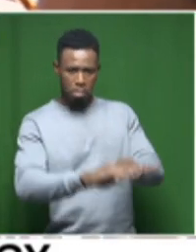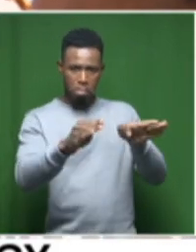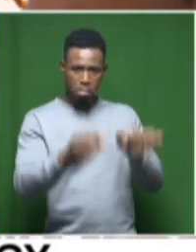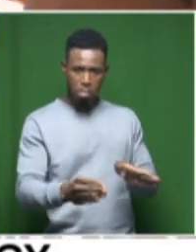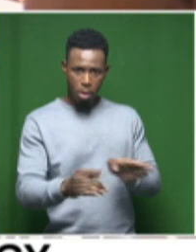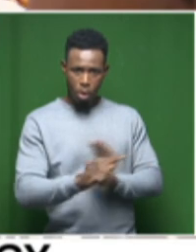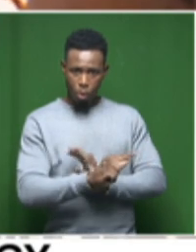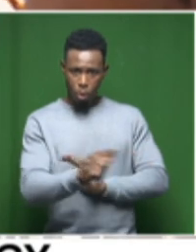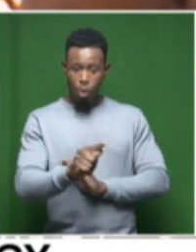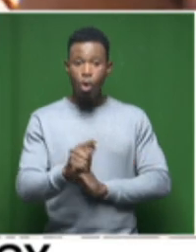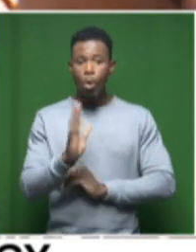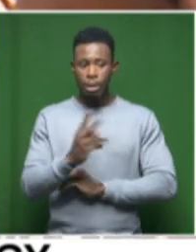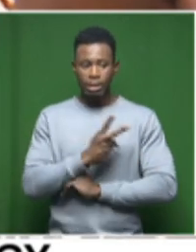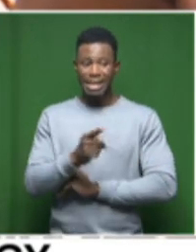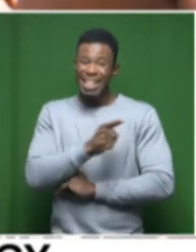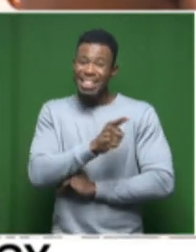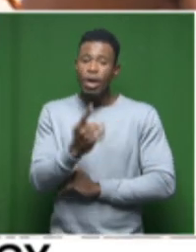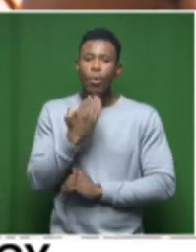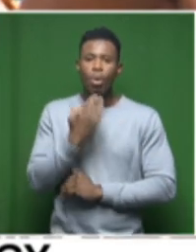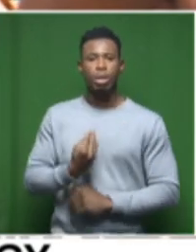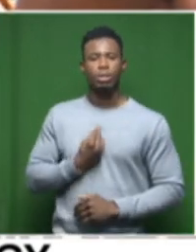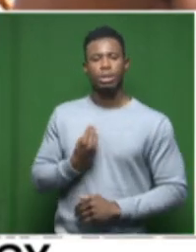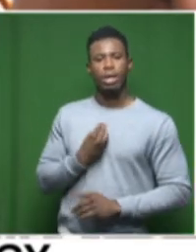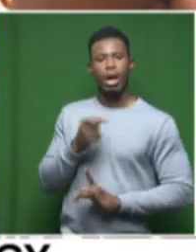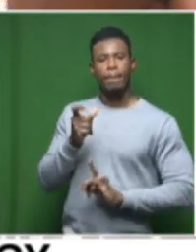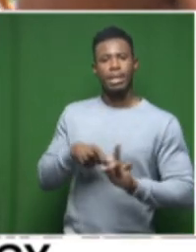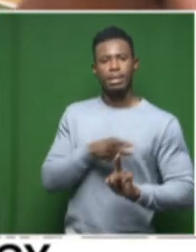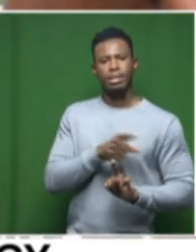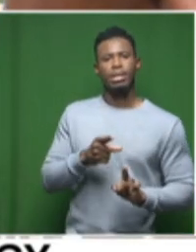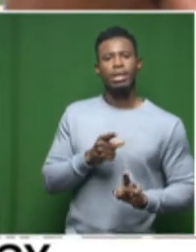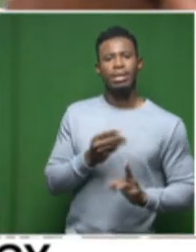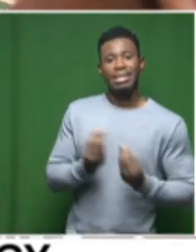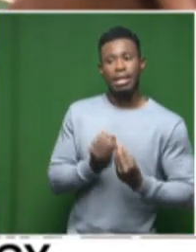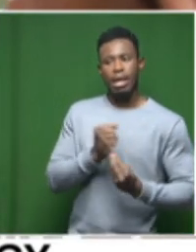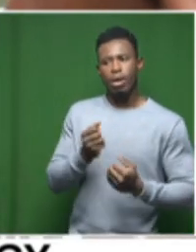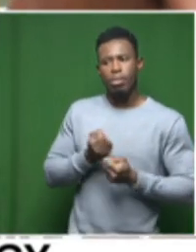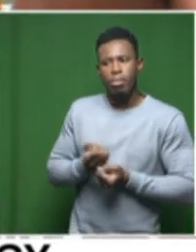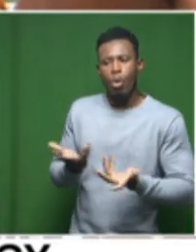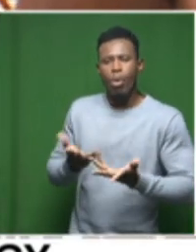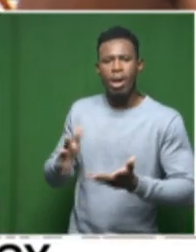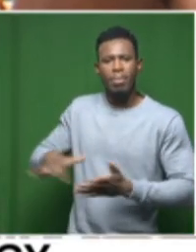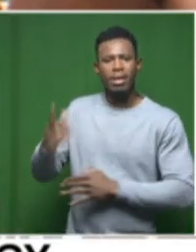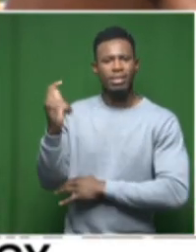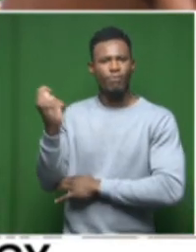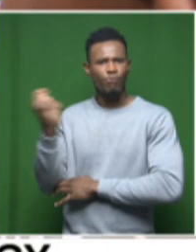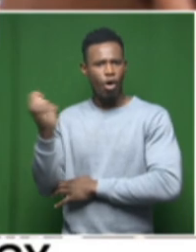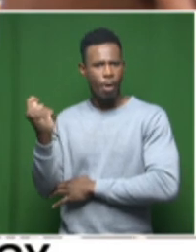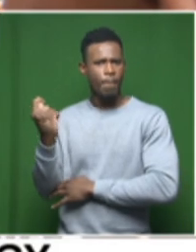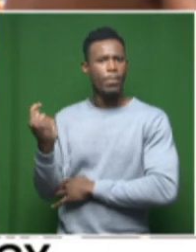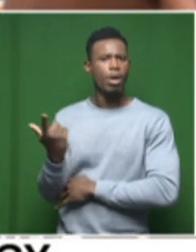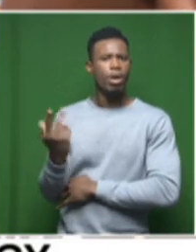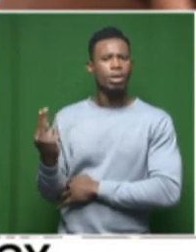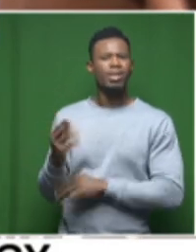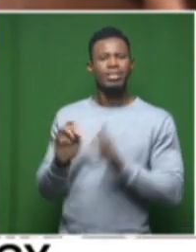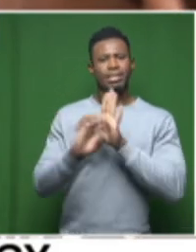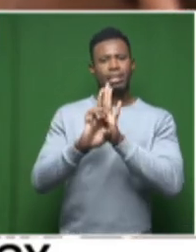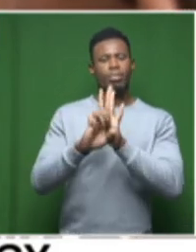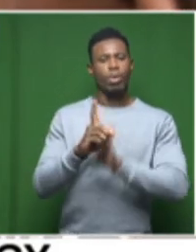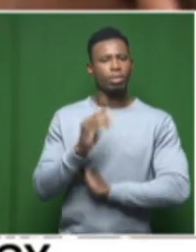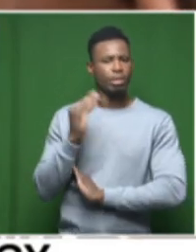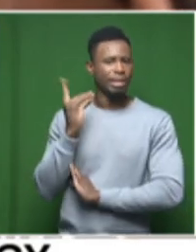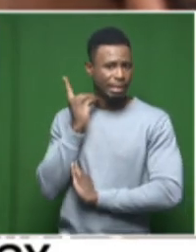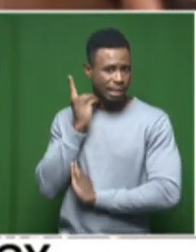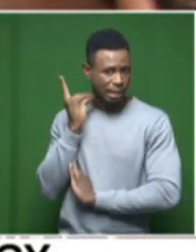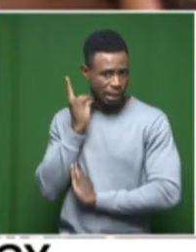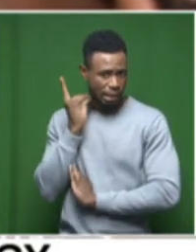certain solutions into those rural and most rural of areas. For example, data and access to